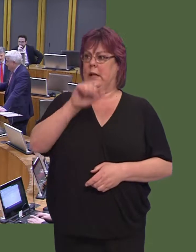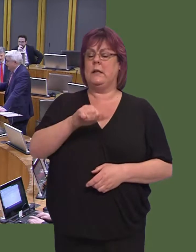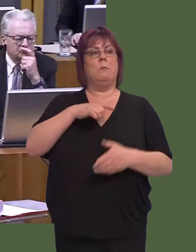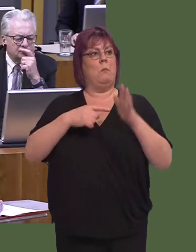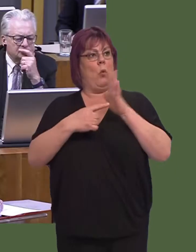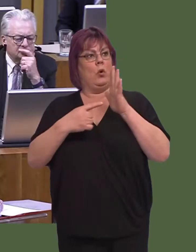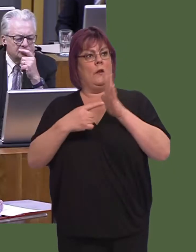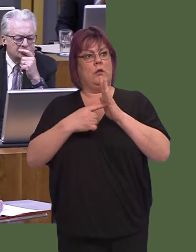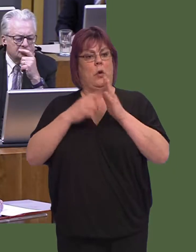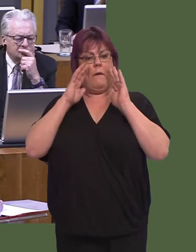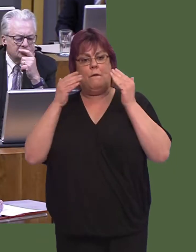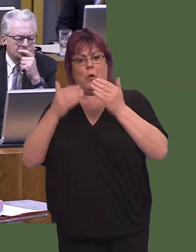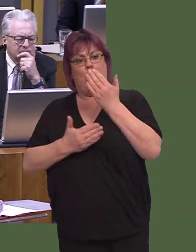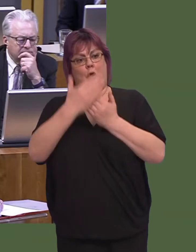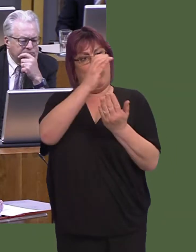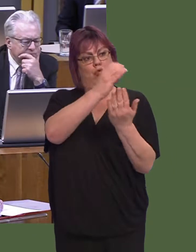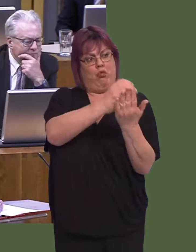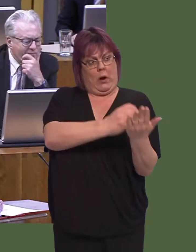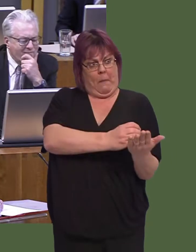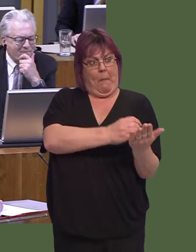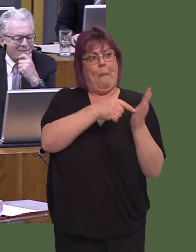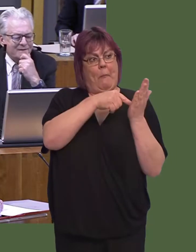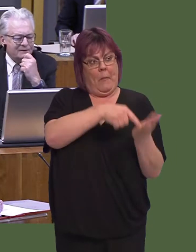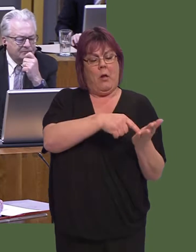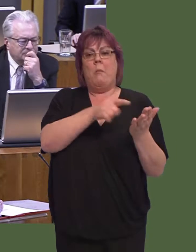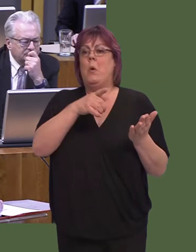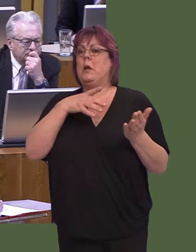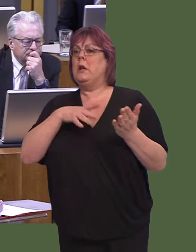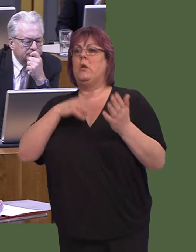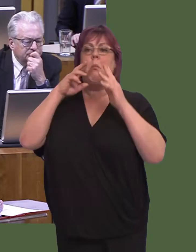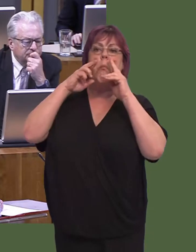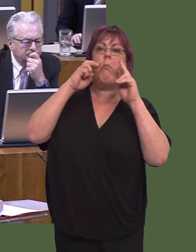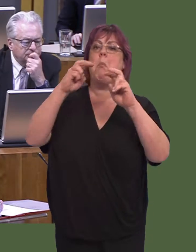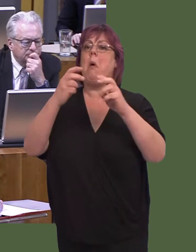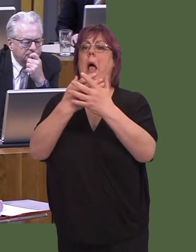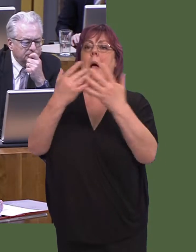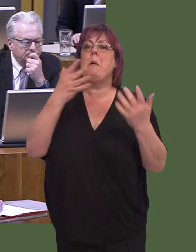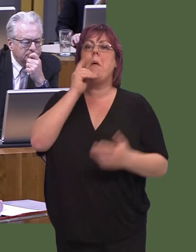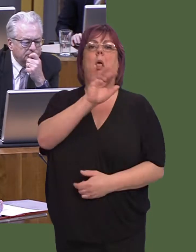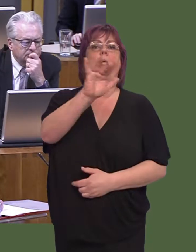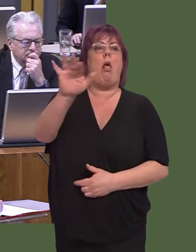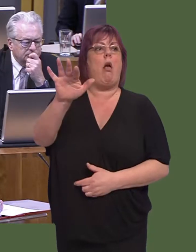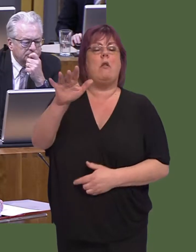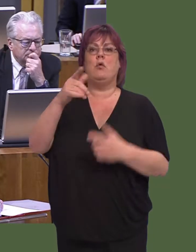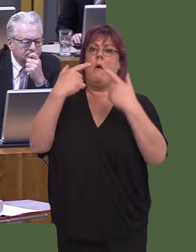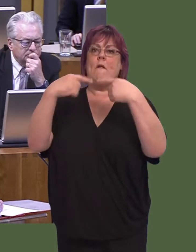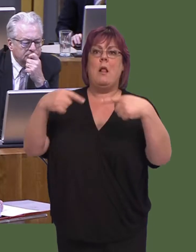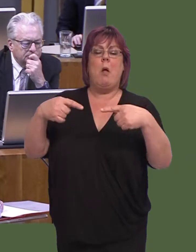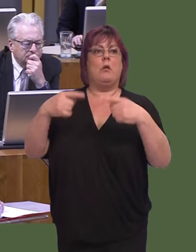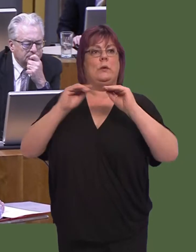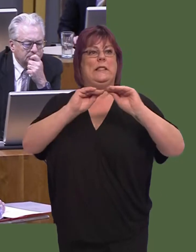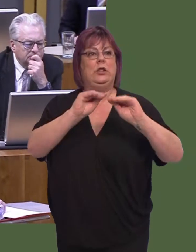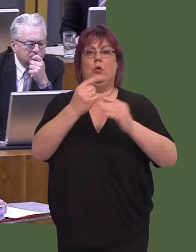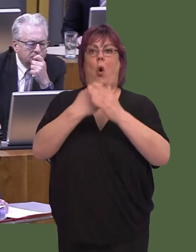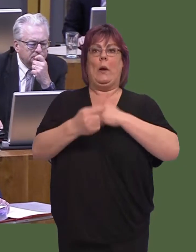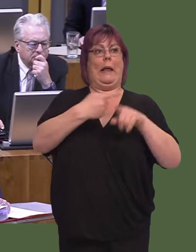the new curriculum, we must also ensure that there is a sufficient number of people available not only to teach through the medium of